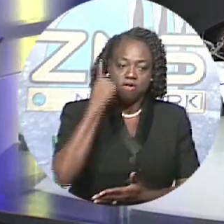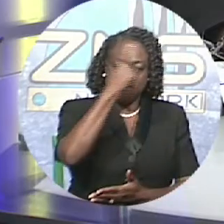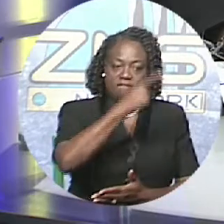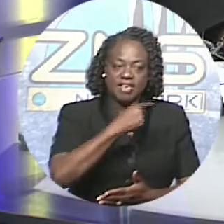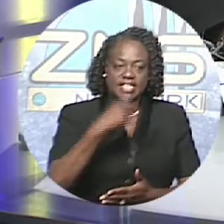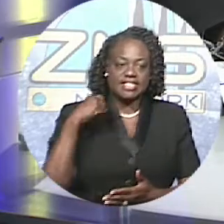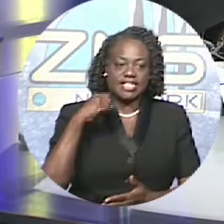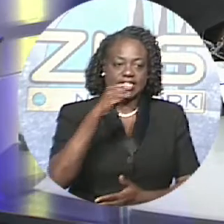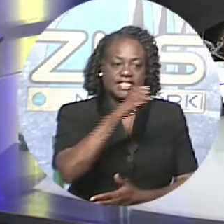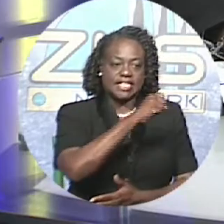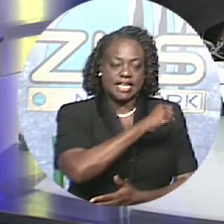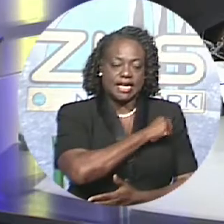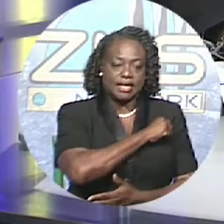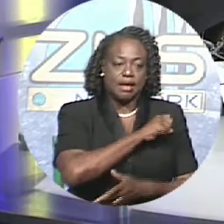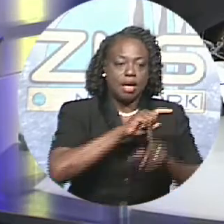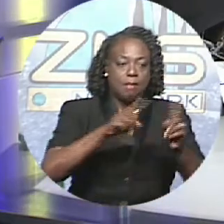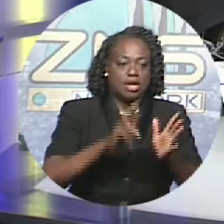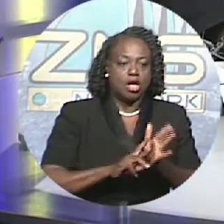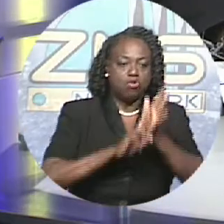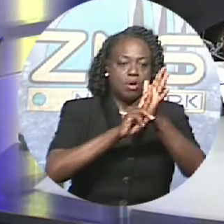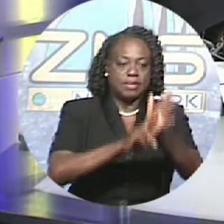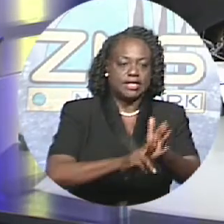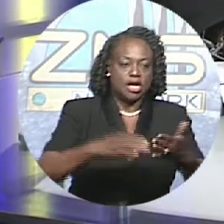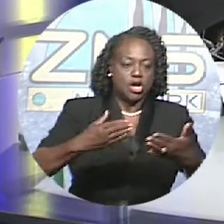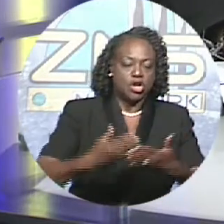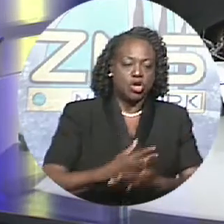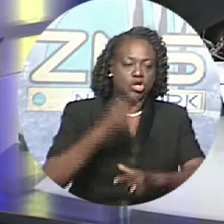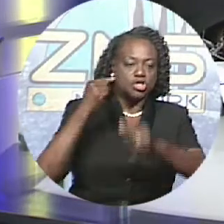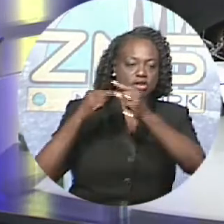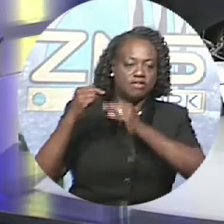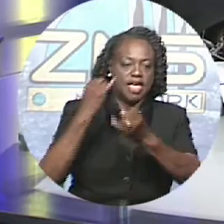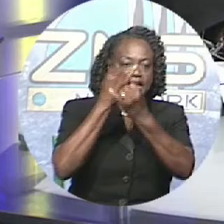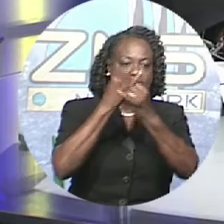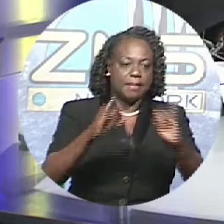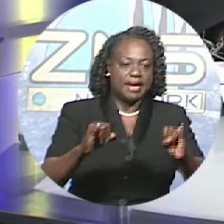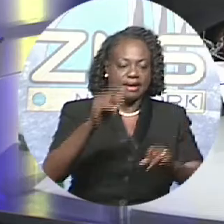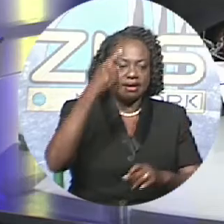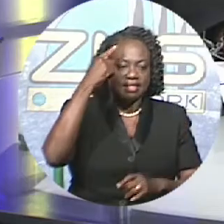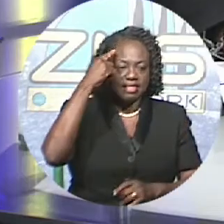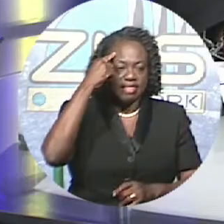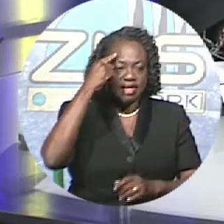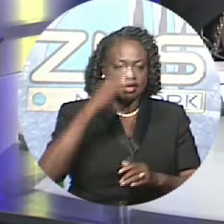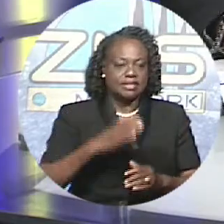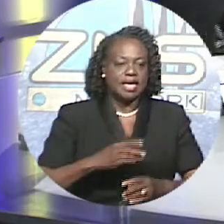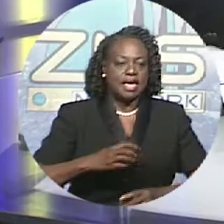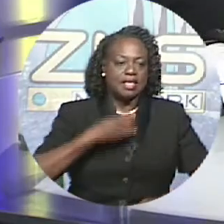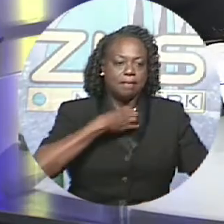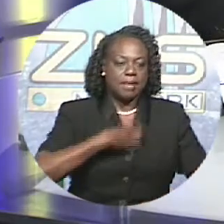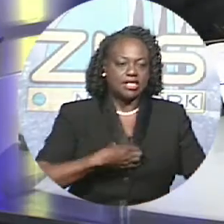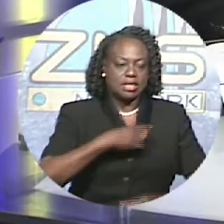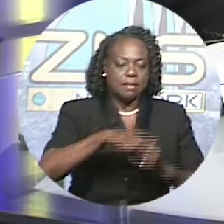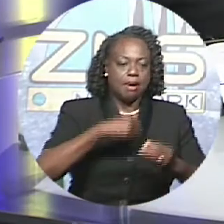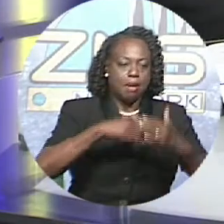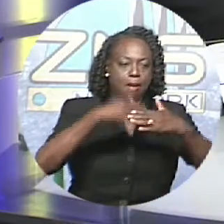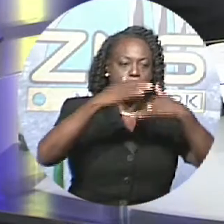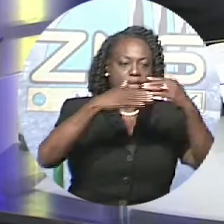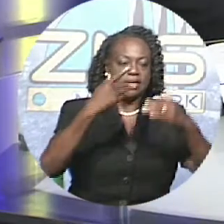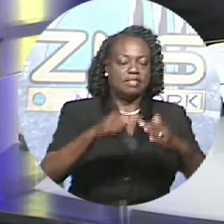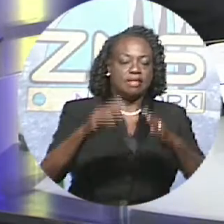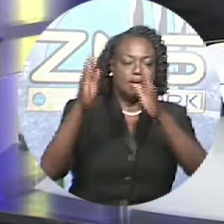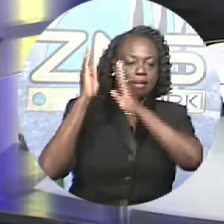according to the Free National Movement, he represents a new generation of independent thinkers passionate about building the Bahamas. After